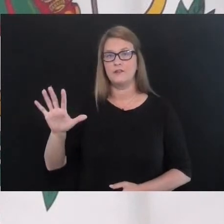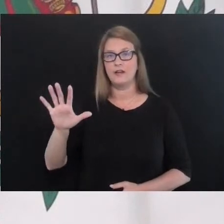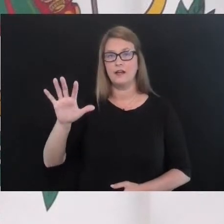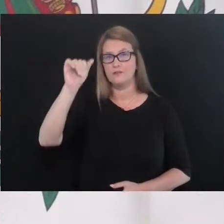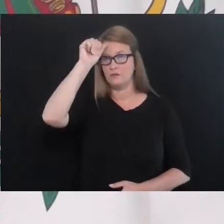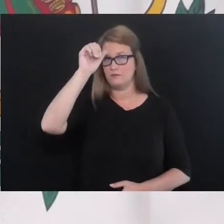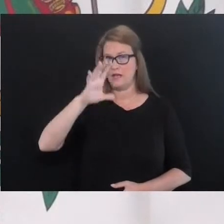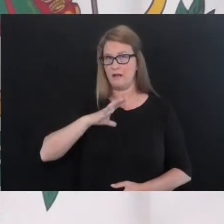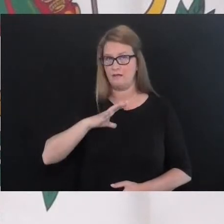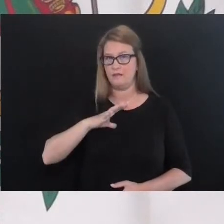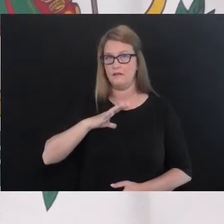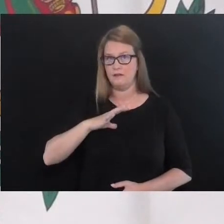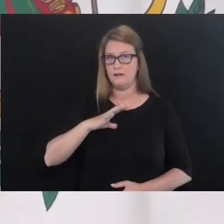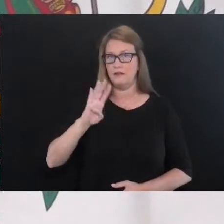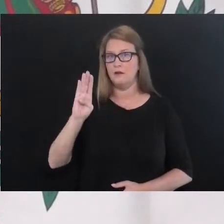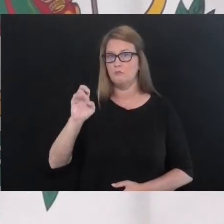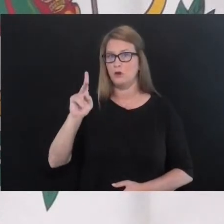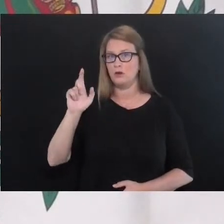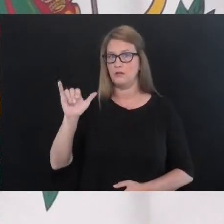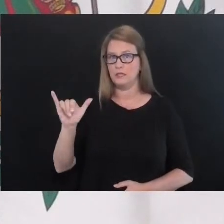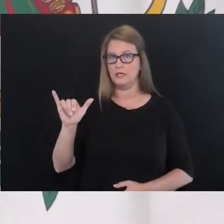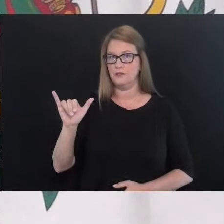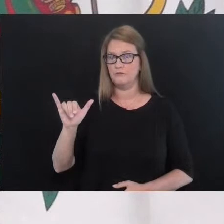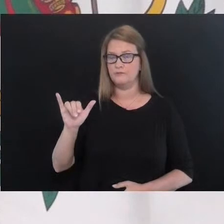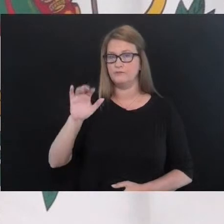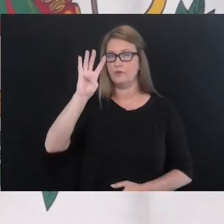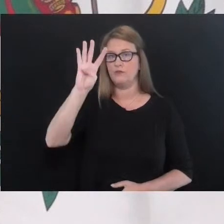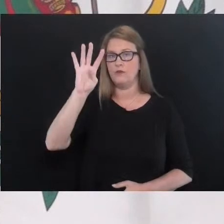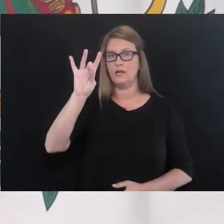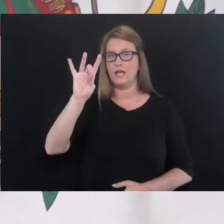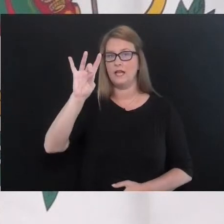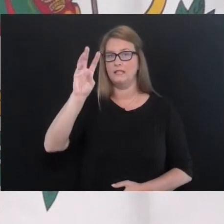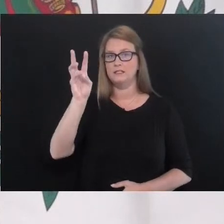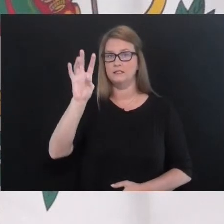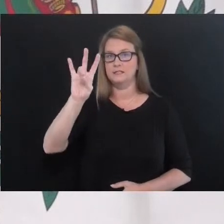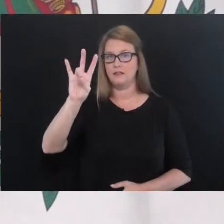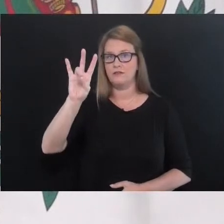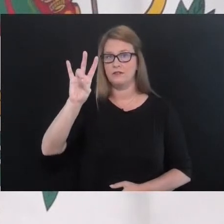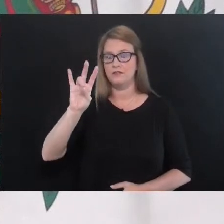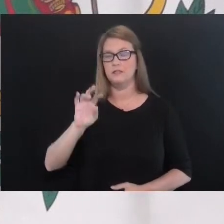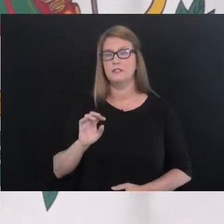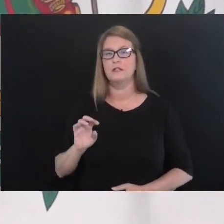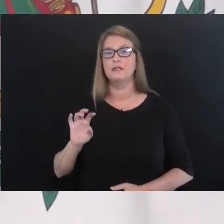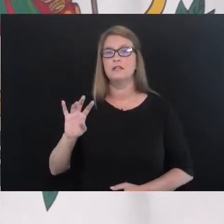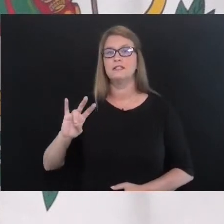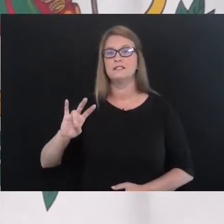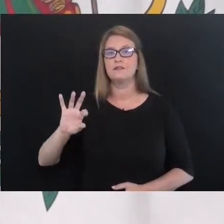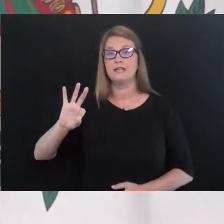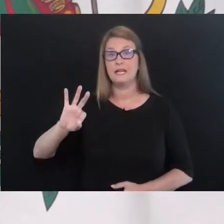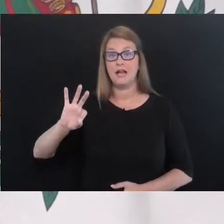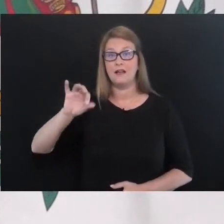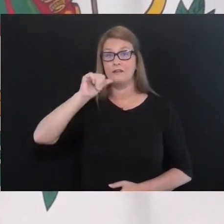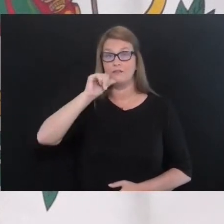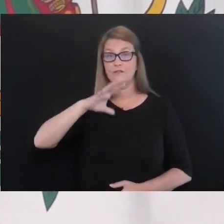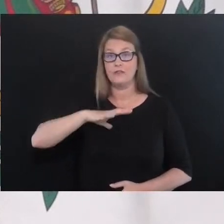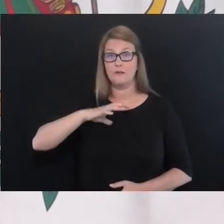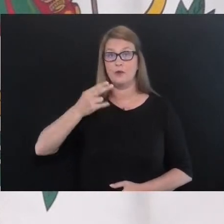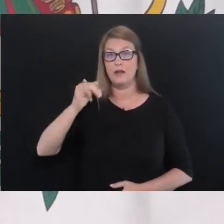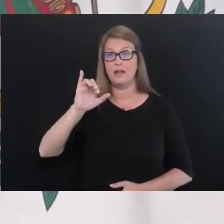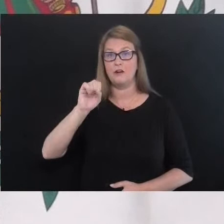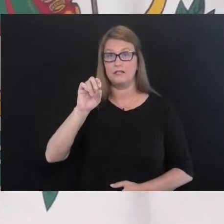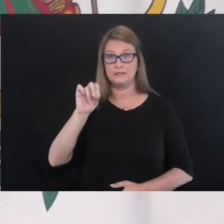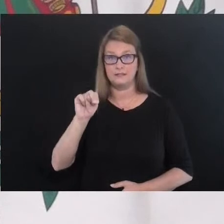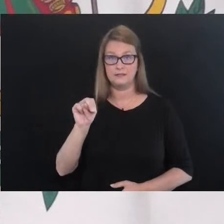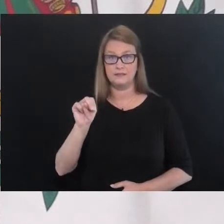95-year-old male from Berkeley County. The 4,867th death, a 79-year-old female from Harrison